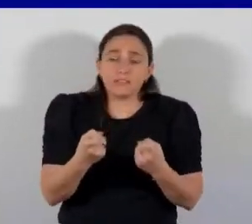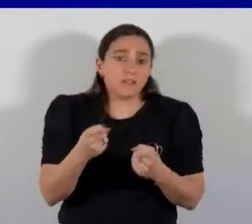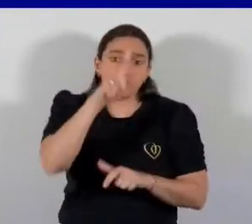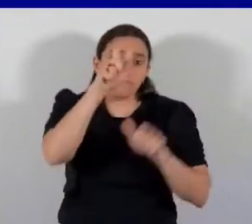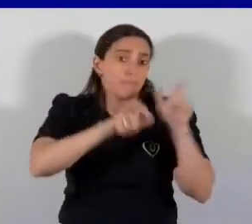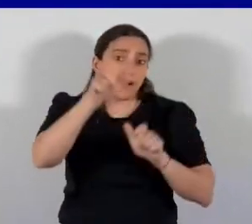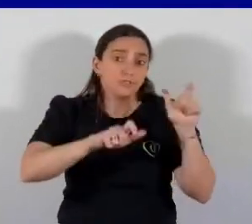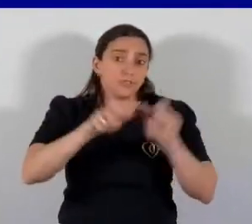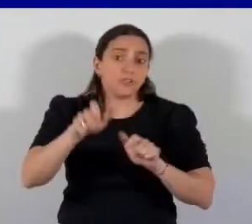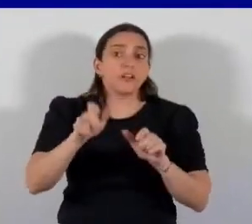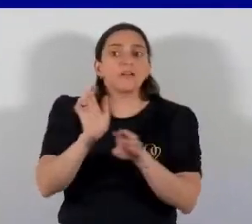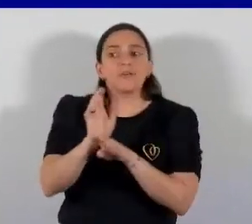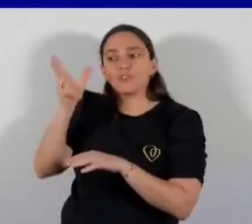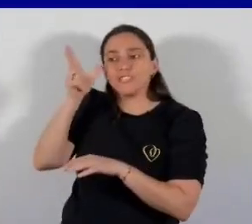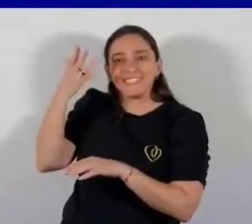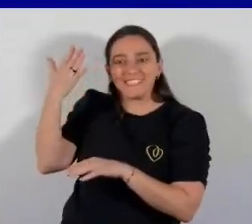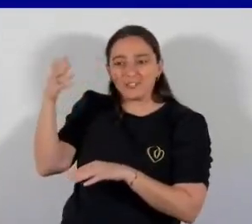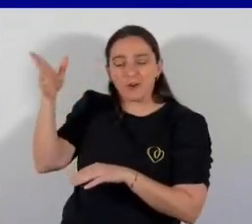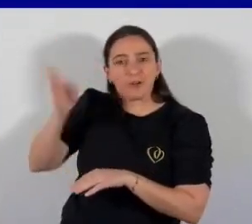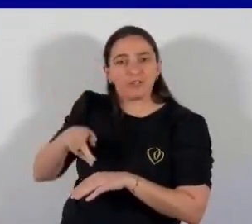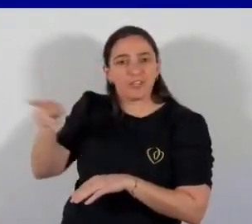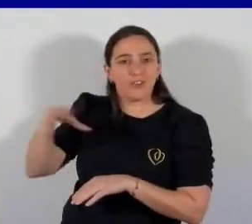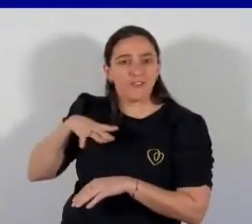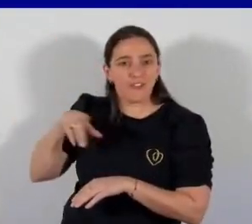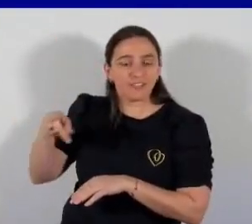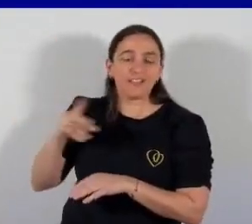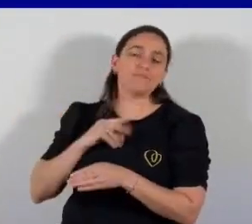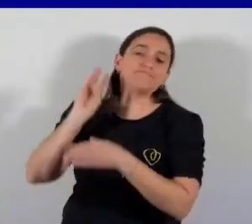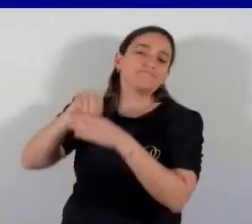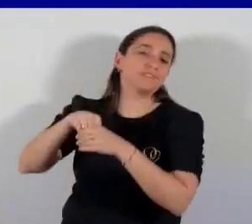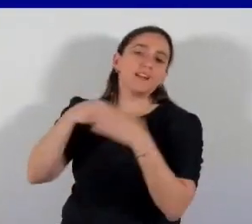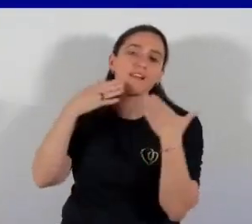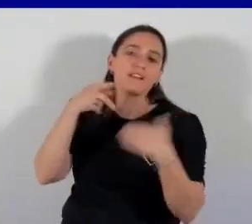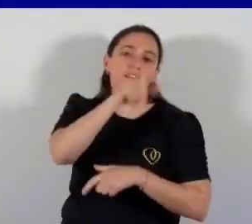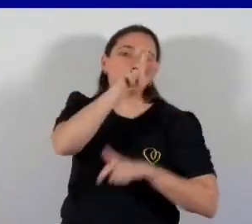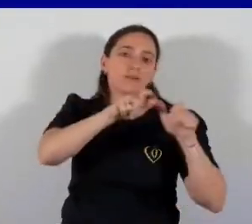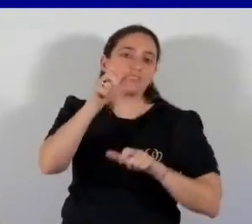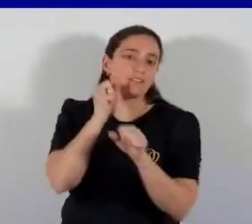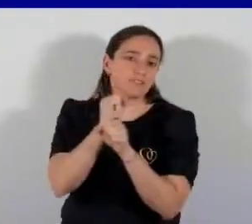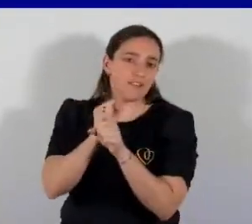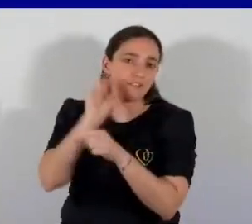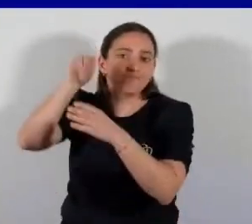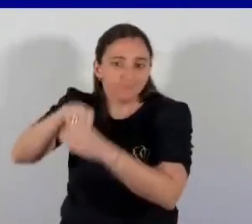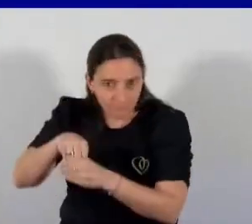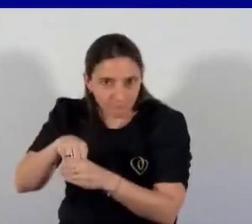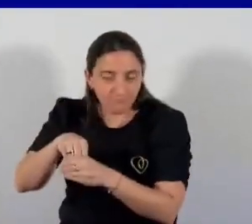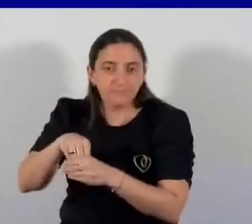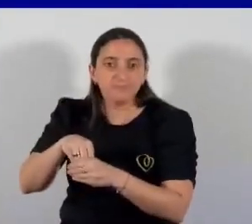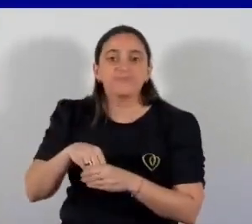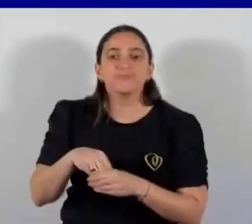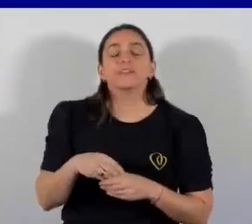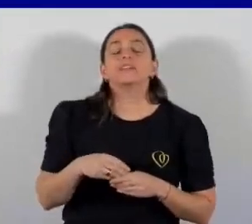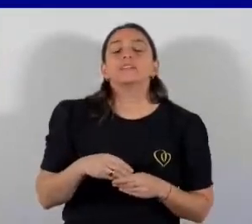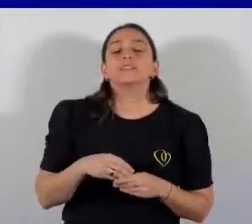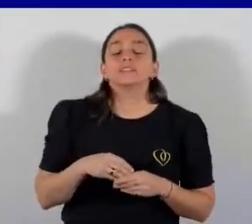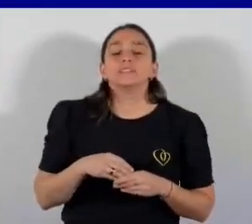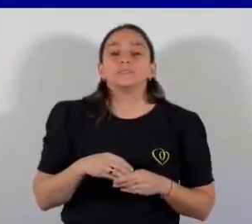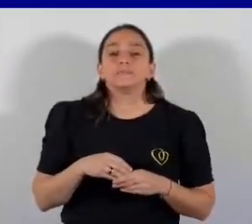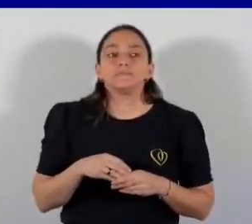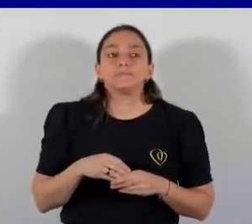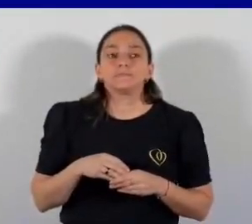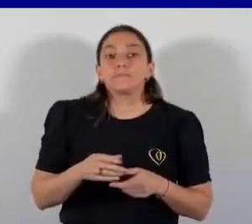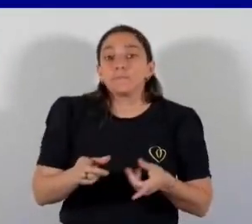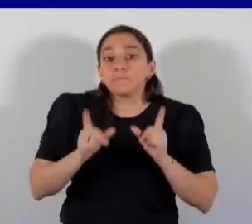el 85%. Es they decir, go on to explain 85%, that is 70 percentage points, because of human